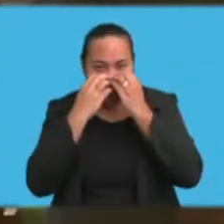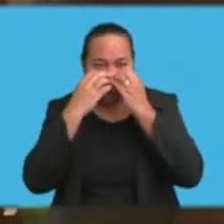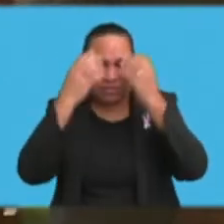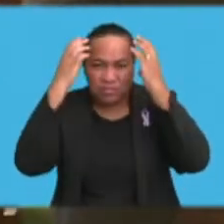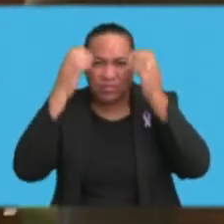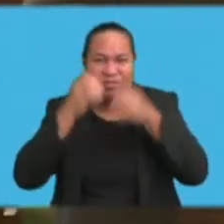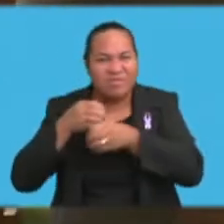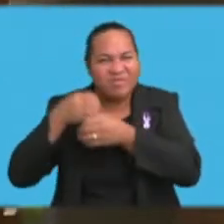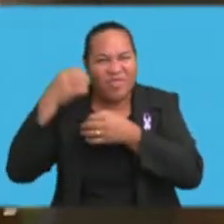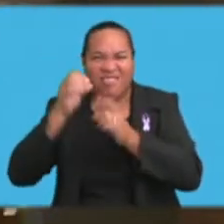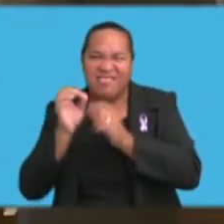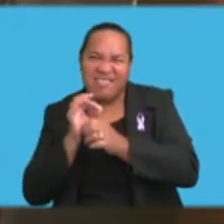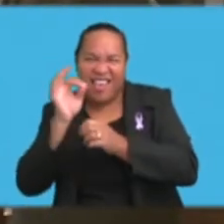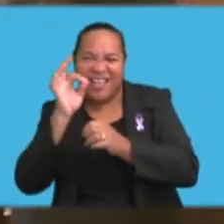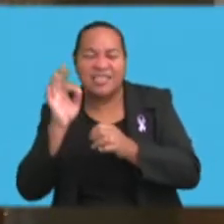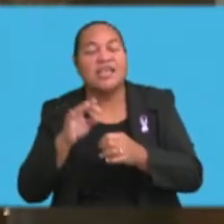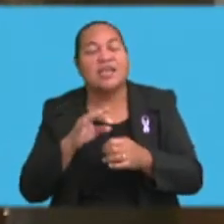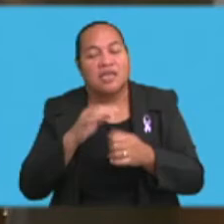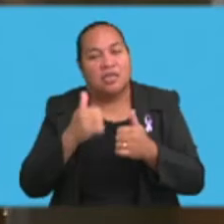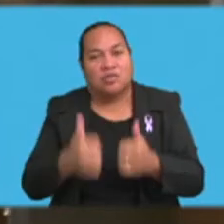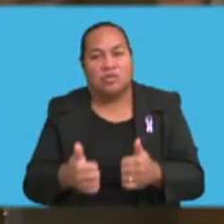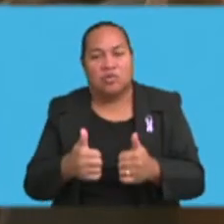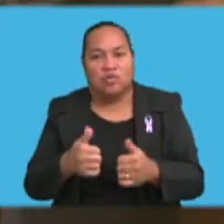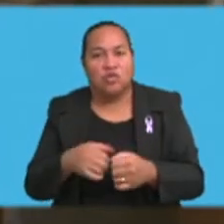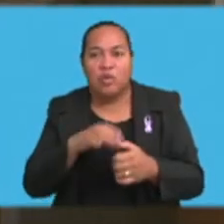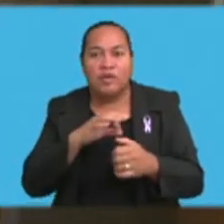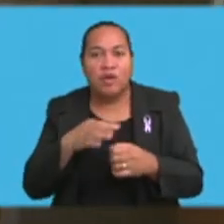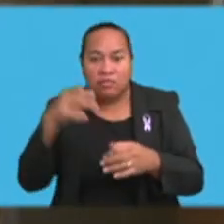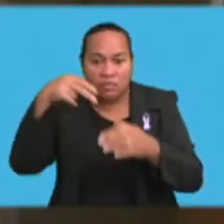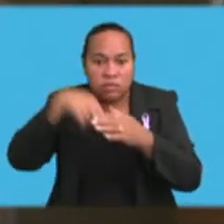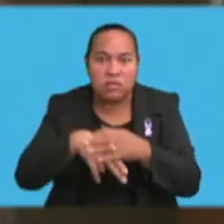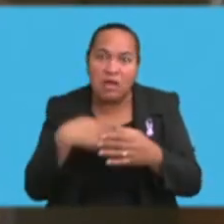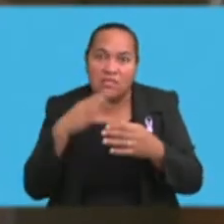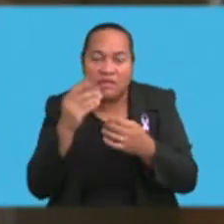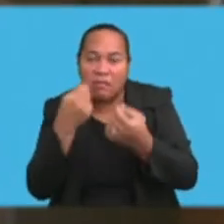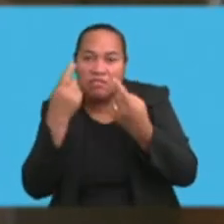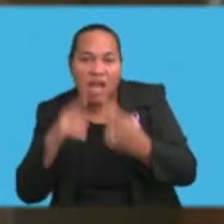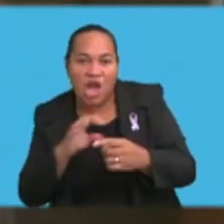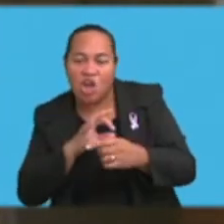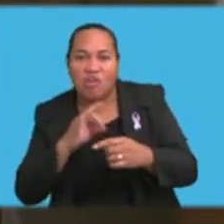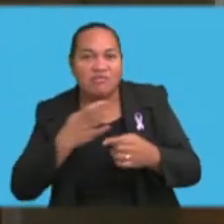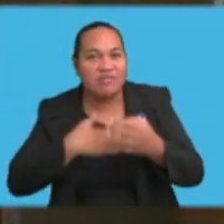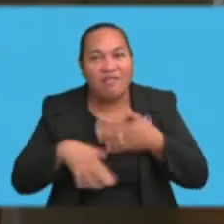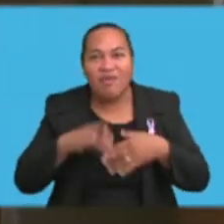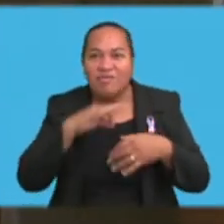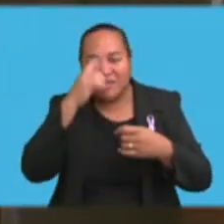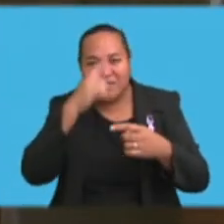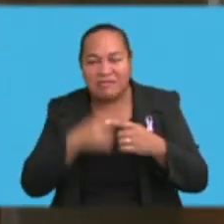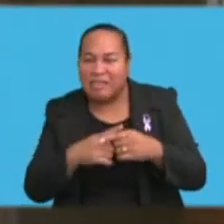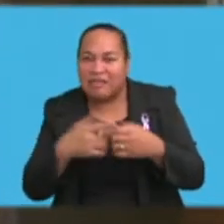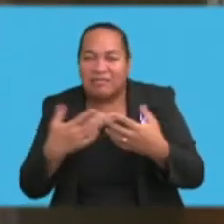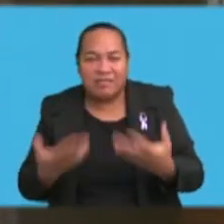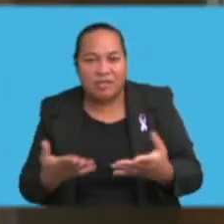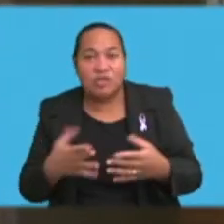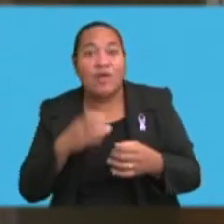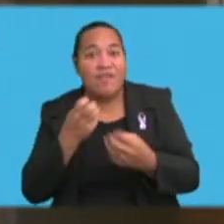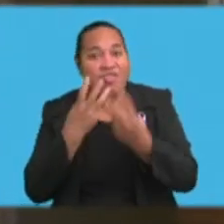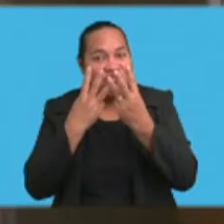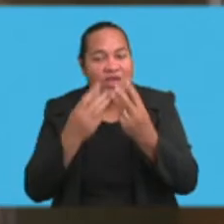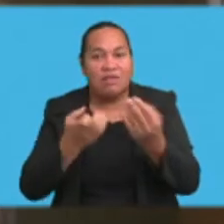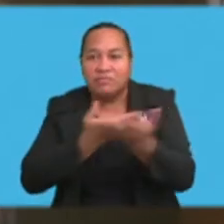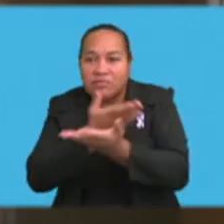suffer injuries or, die while they are diving. We have had 3 consultation trainings in this particular